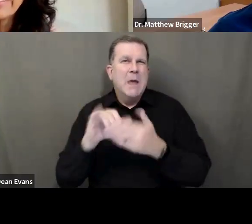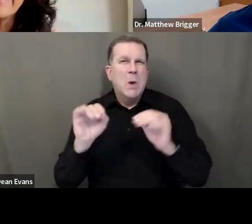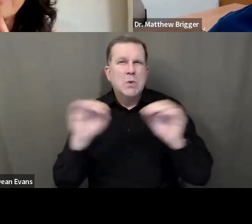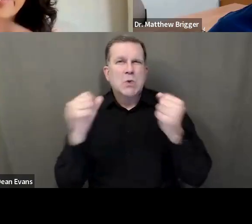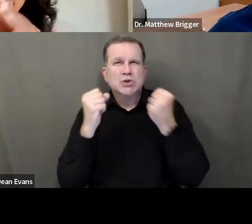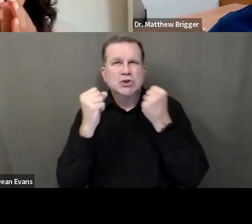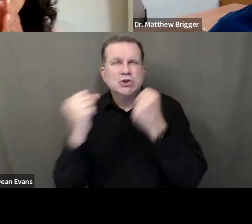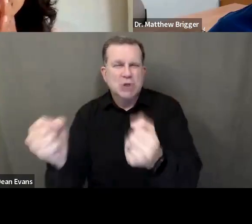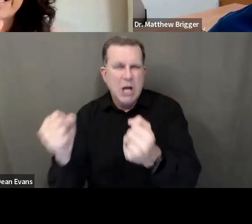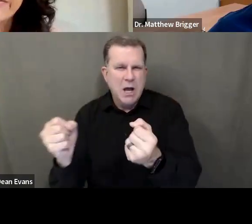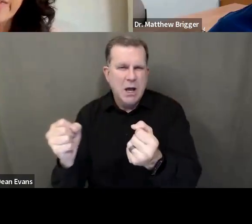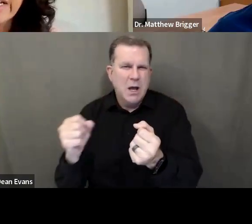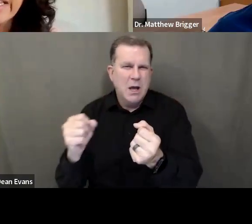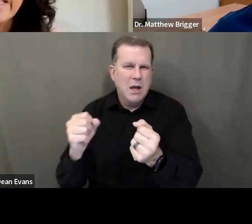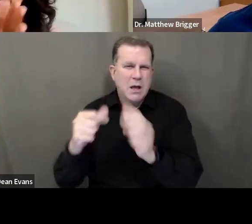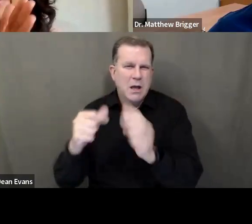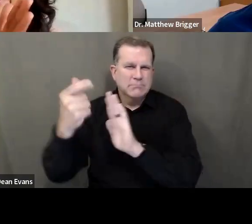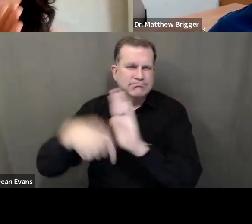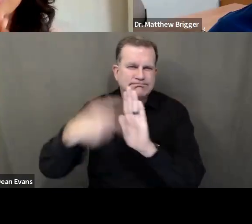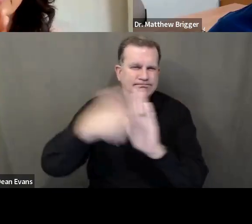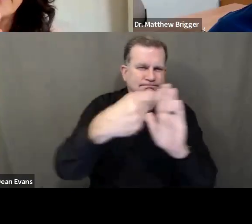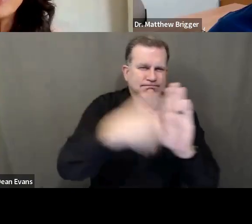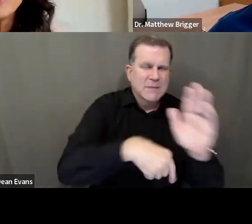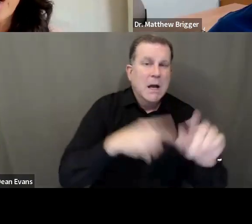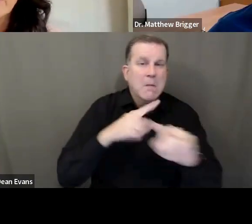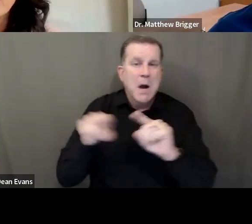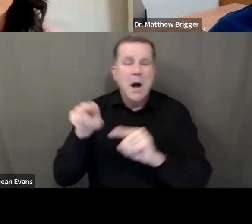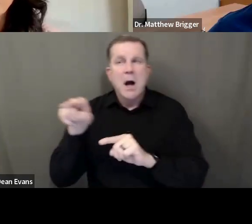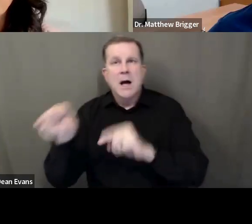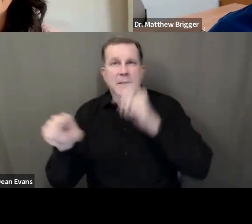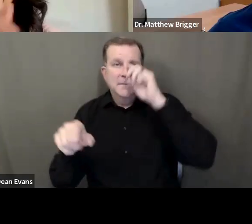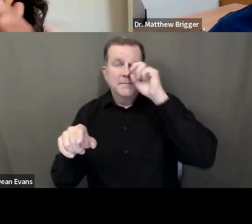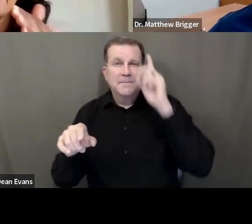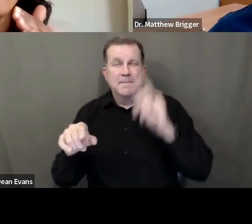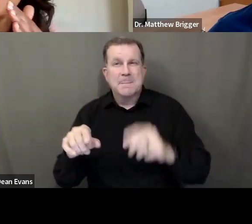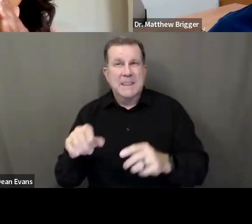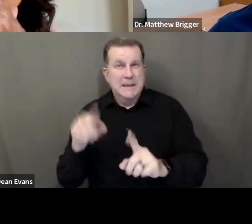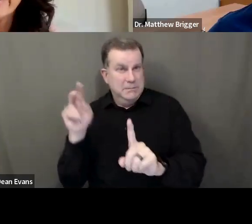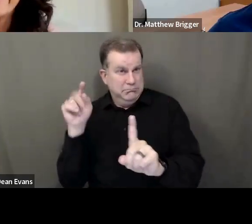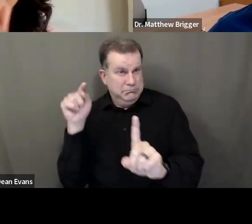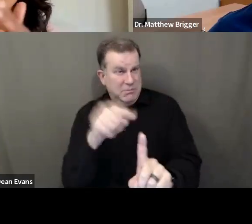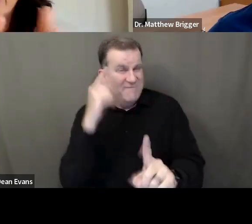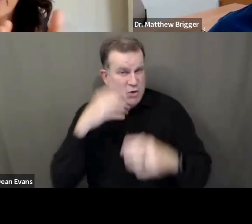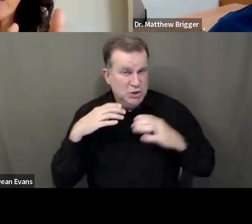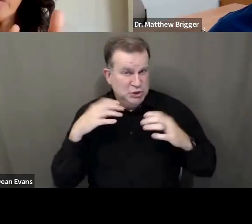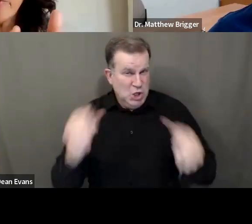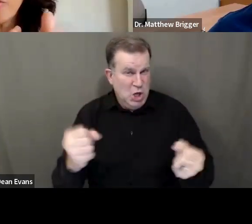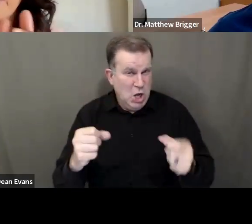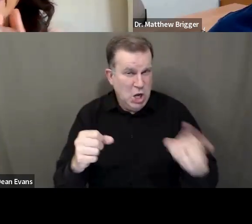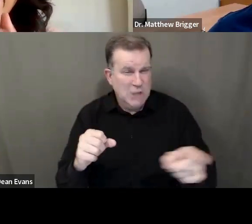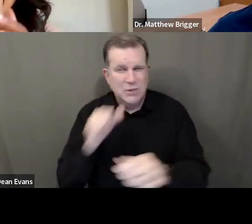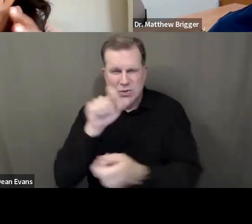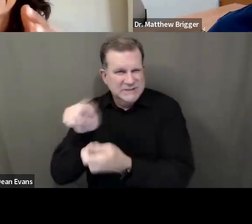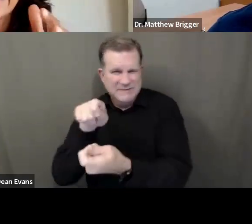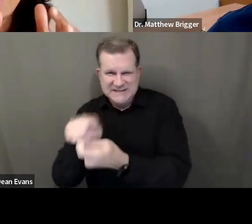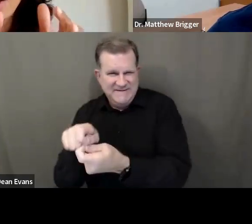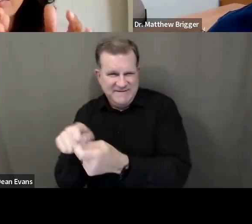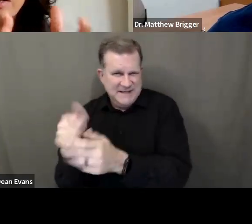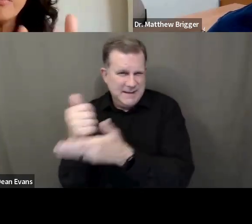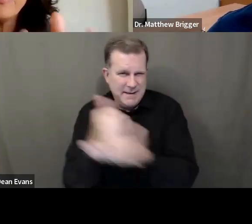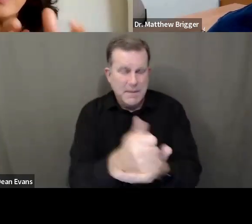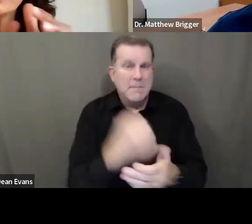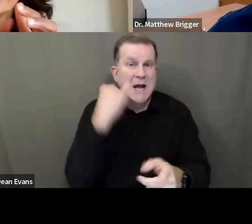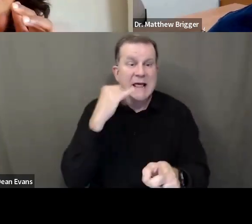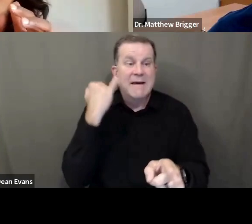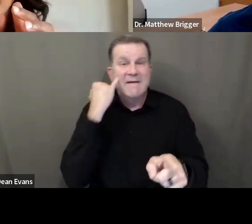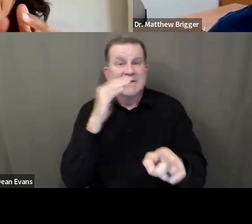decrease the inflammation specifically in children with CHARD syndrome. But if a child with CHARD syndrome has, say,